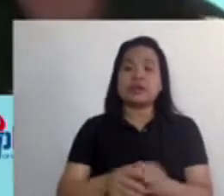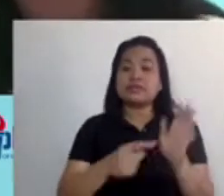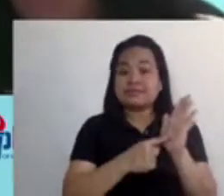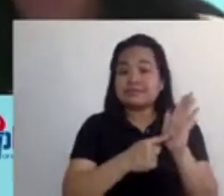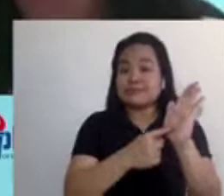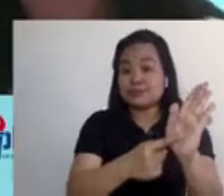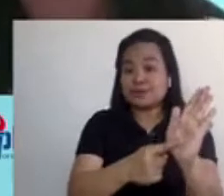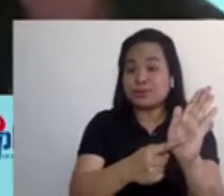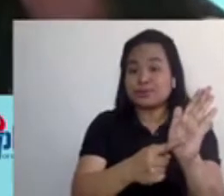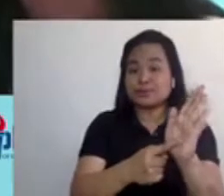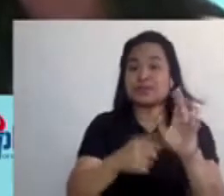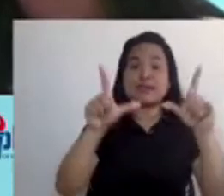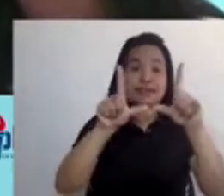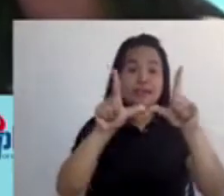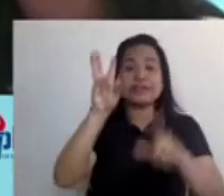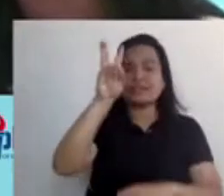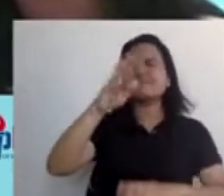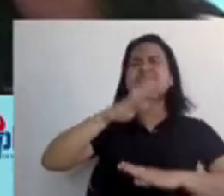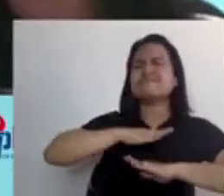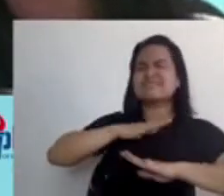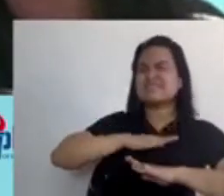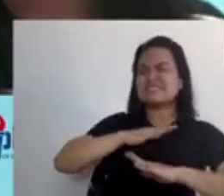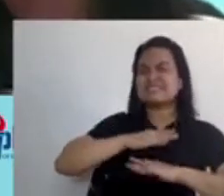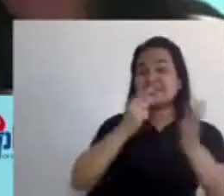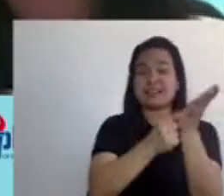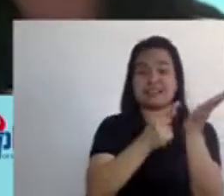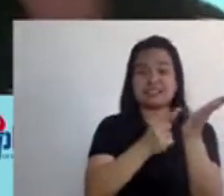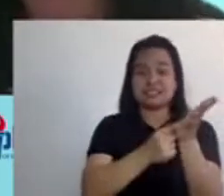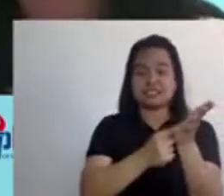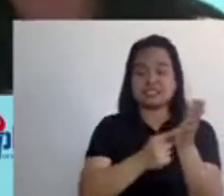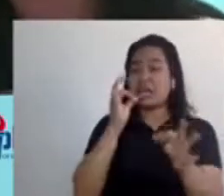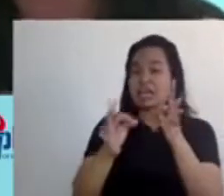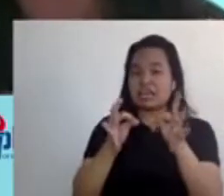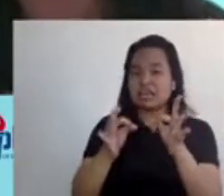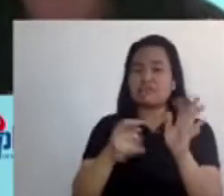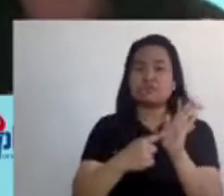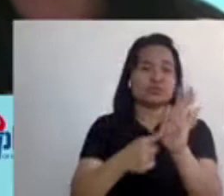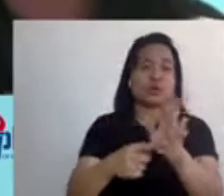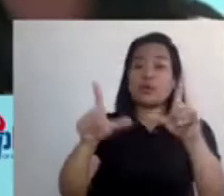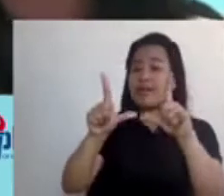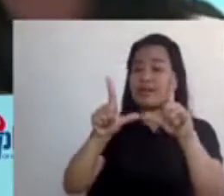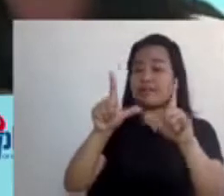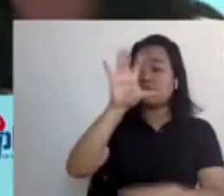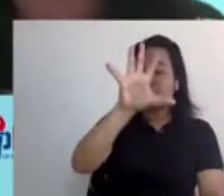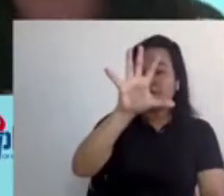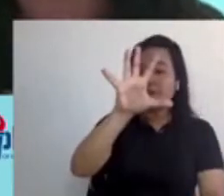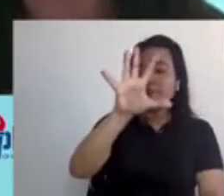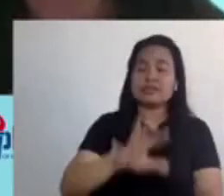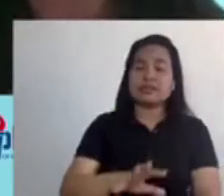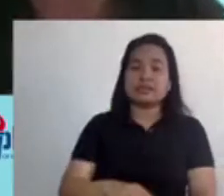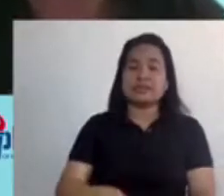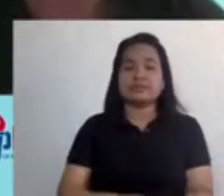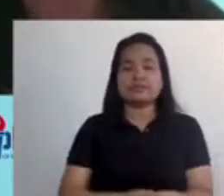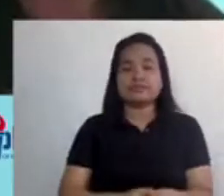that is a satisfactory. If you display a level 5 in the COT rating sheet, that is equivalent to an